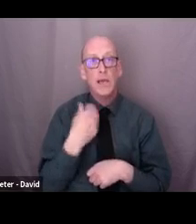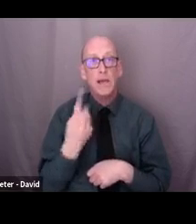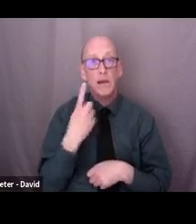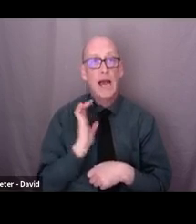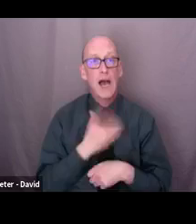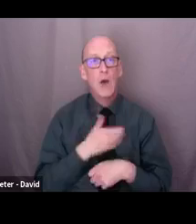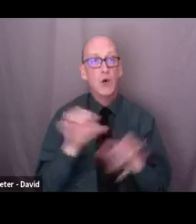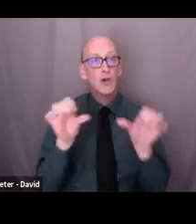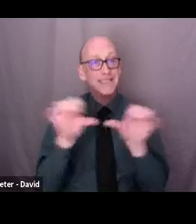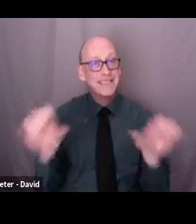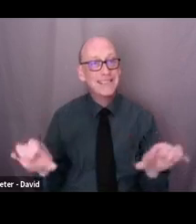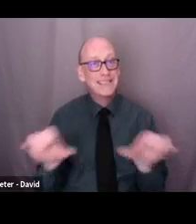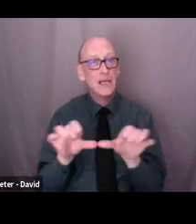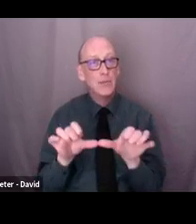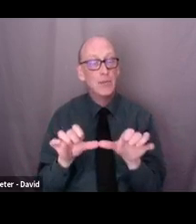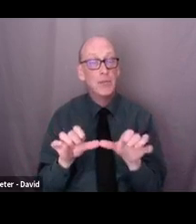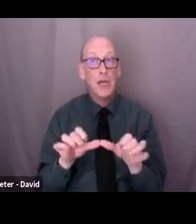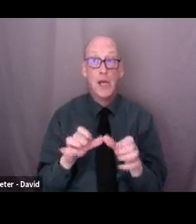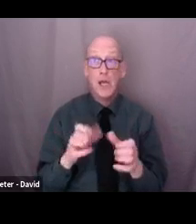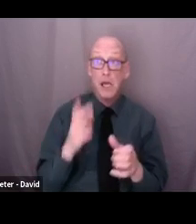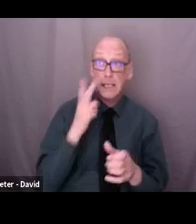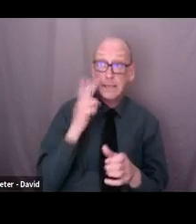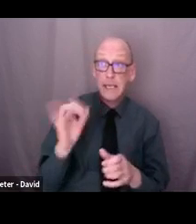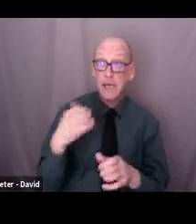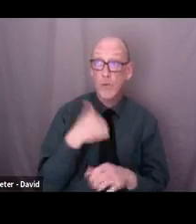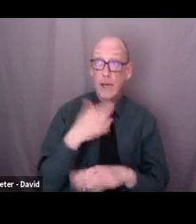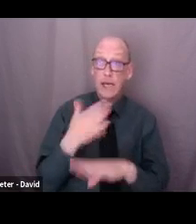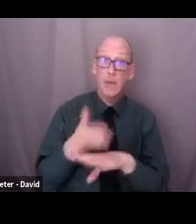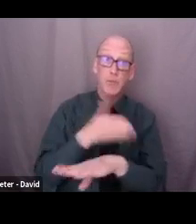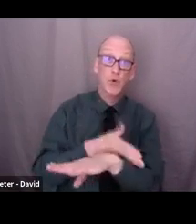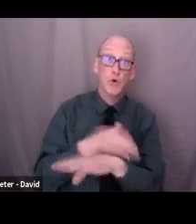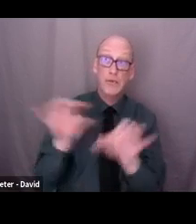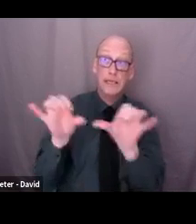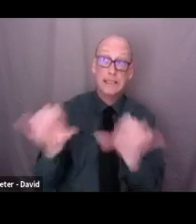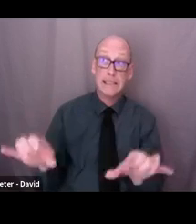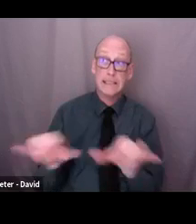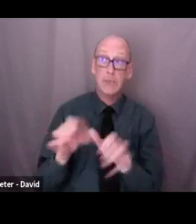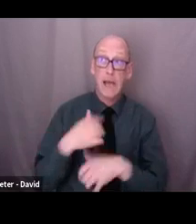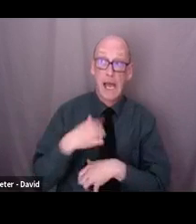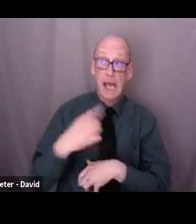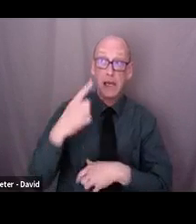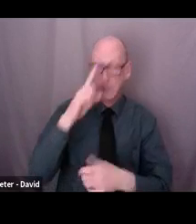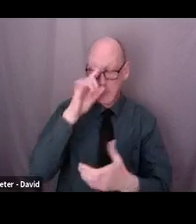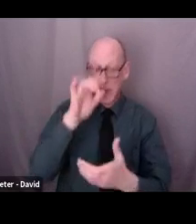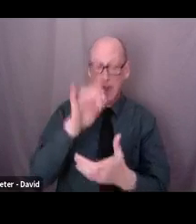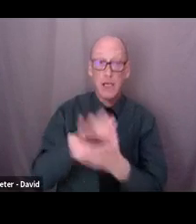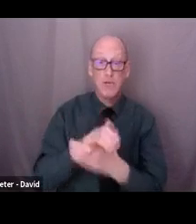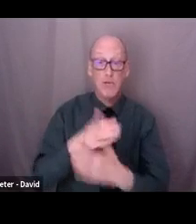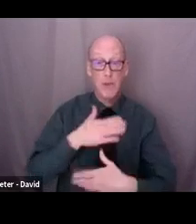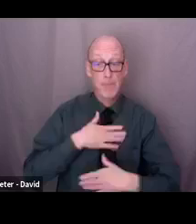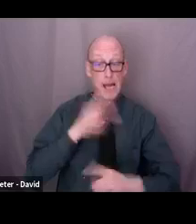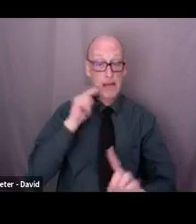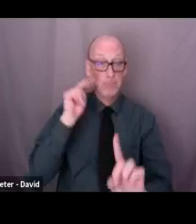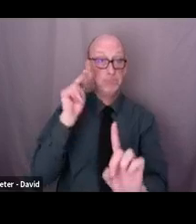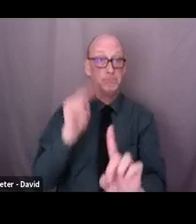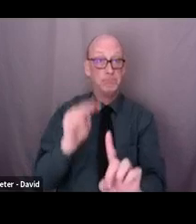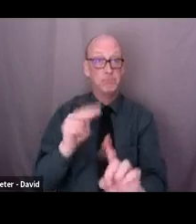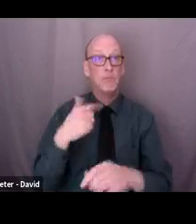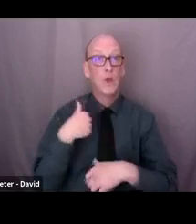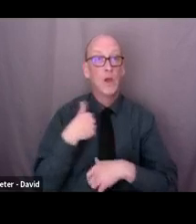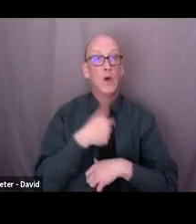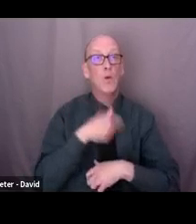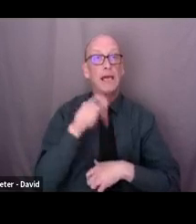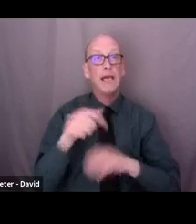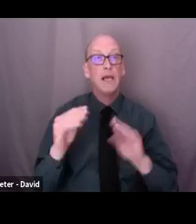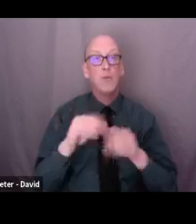did, we improved them. And again, I do believe that from my point of view, we need more than